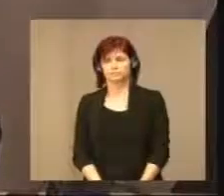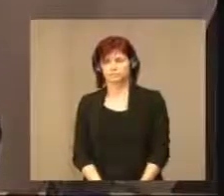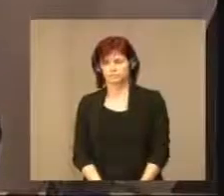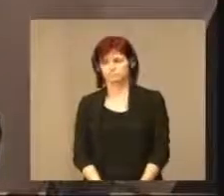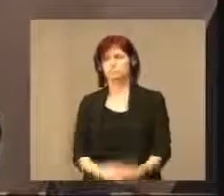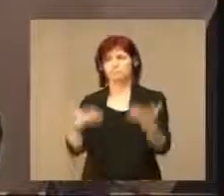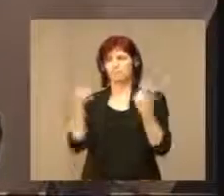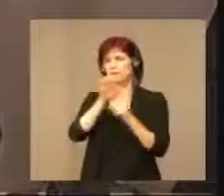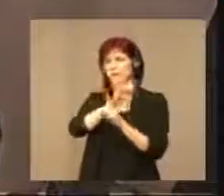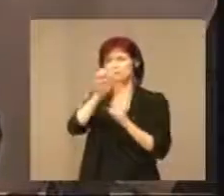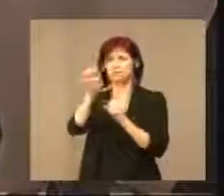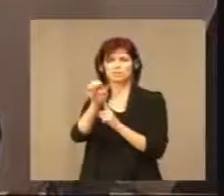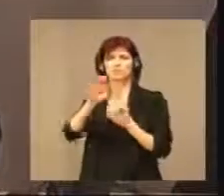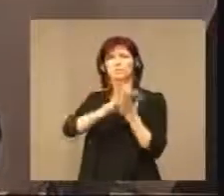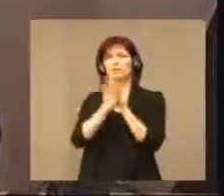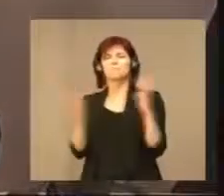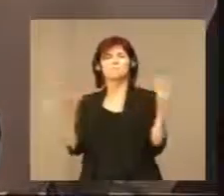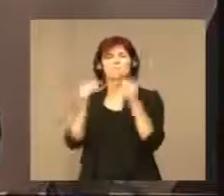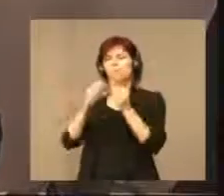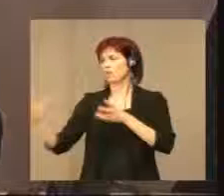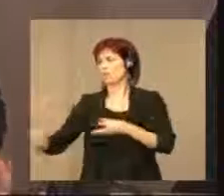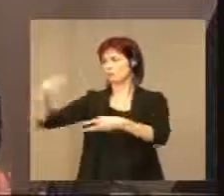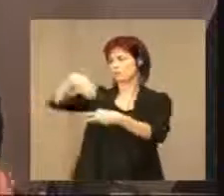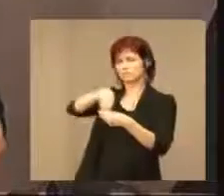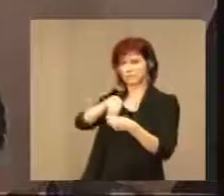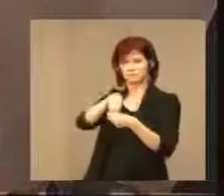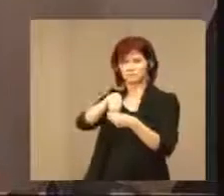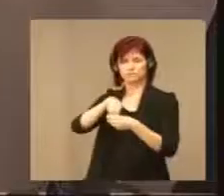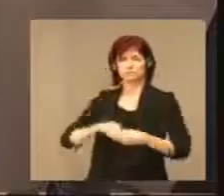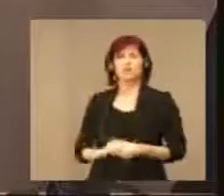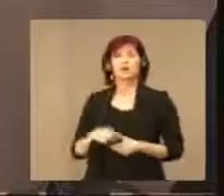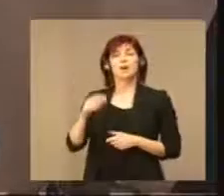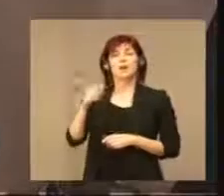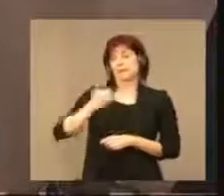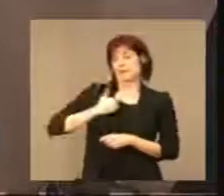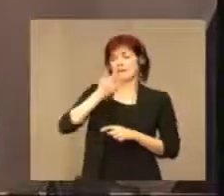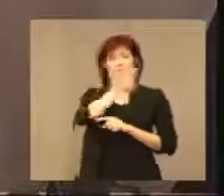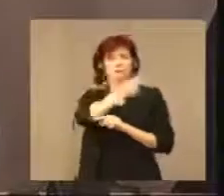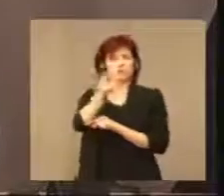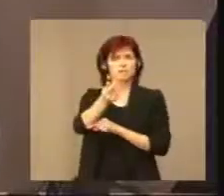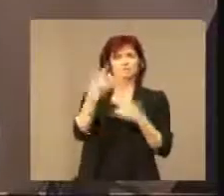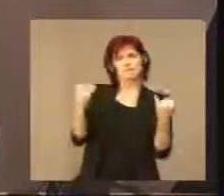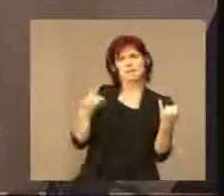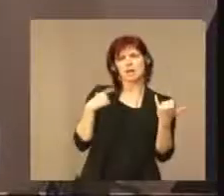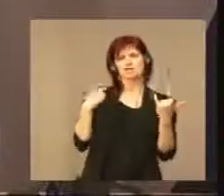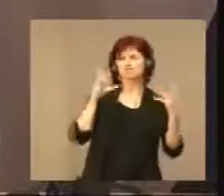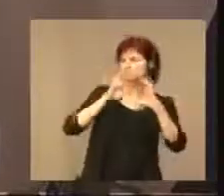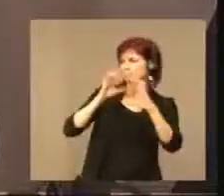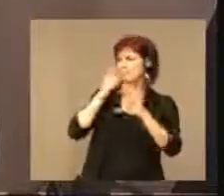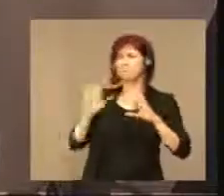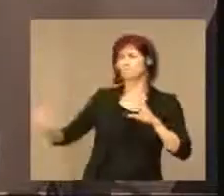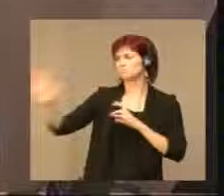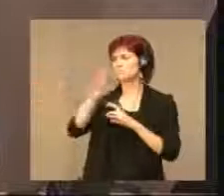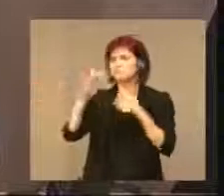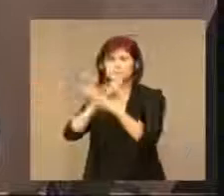accessible environment for First Nations persons with disabilities. The Government of Canada is seeking input on the following points: